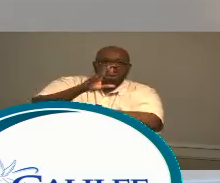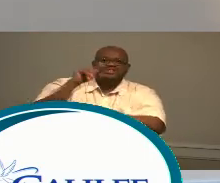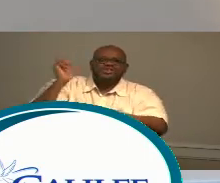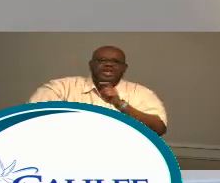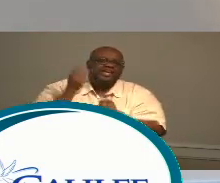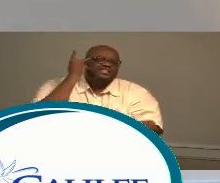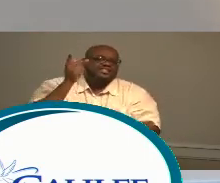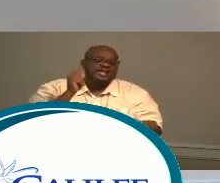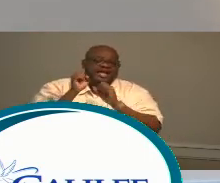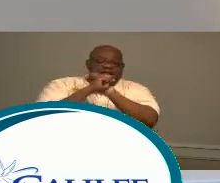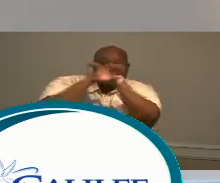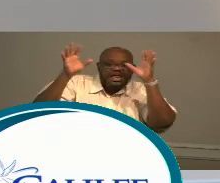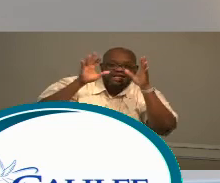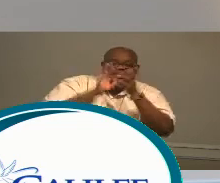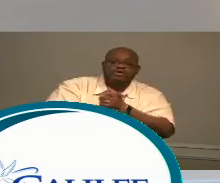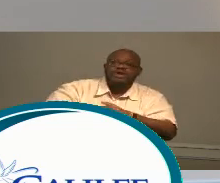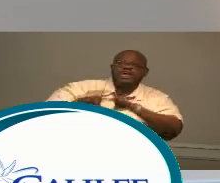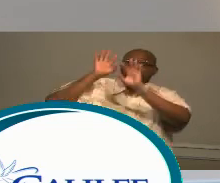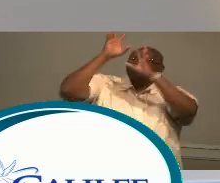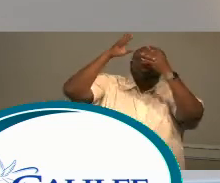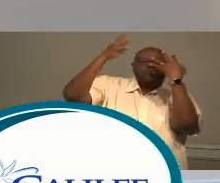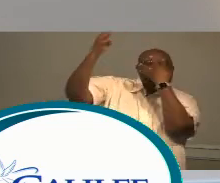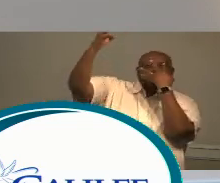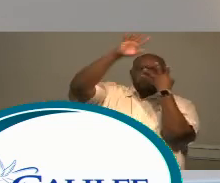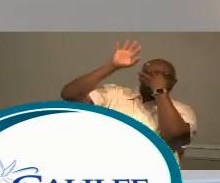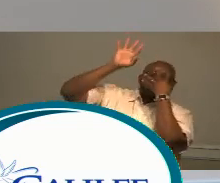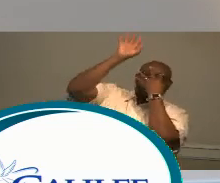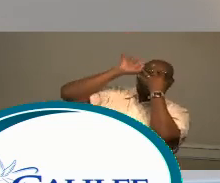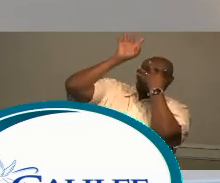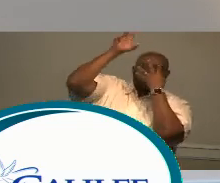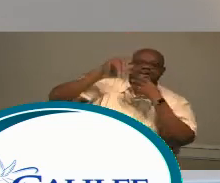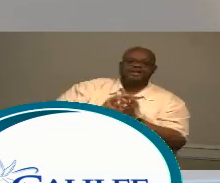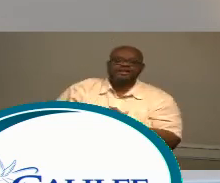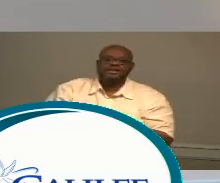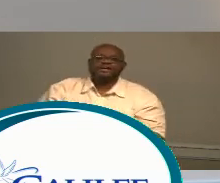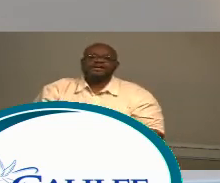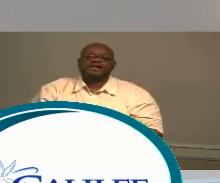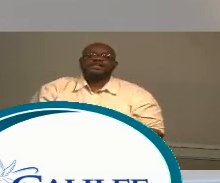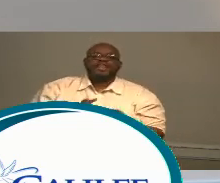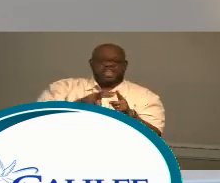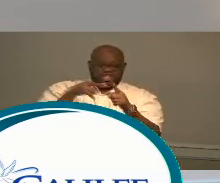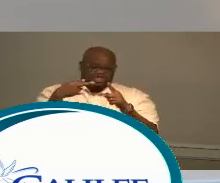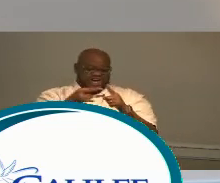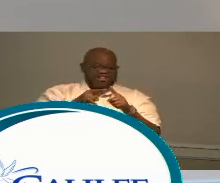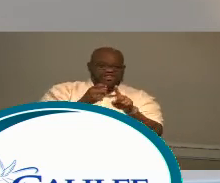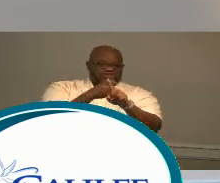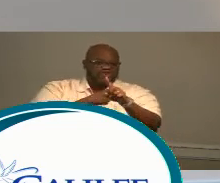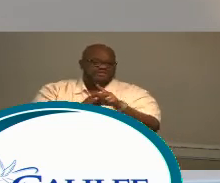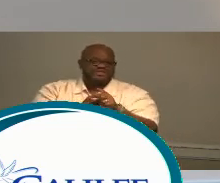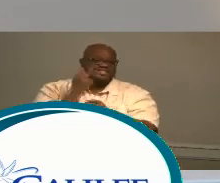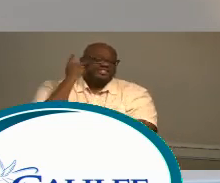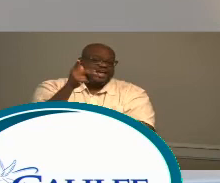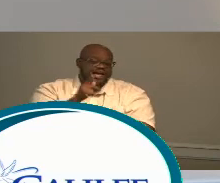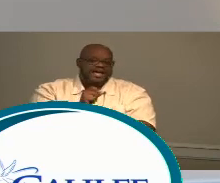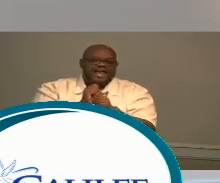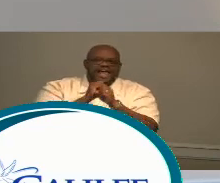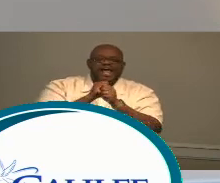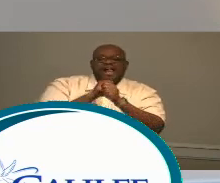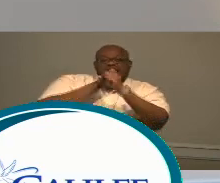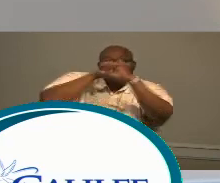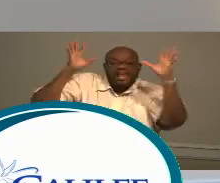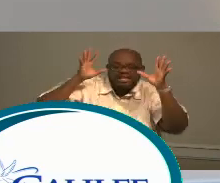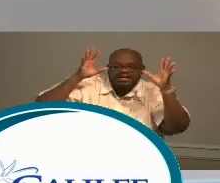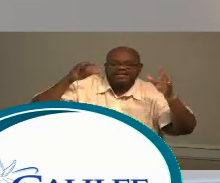and obstruct their view. They are supposed to provide a distraction. Sometimes shots are missed because a